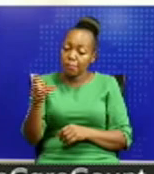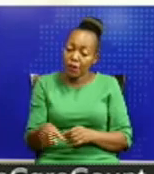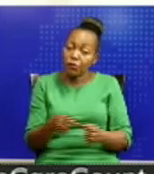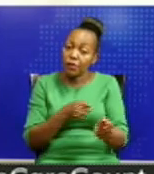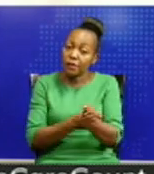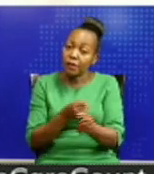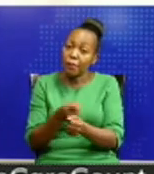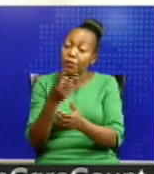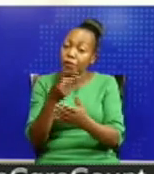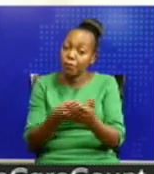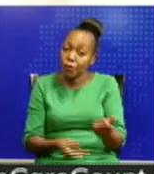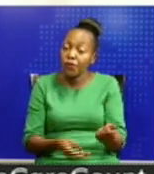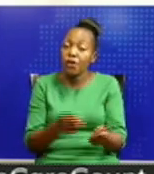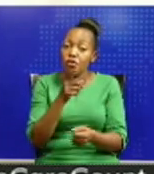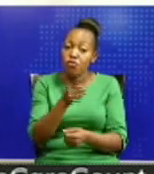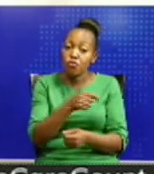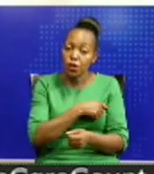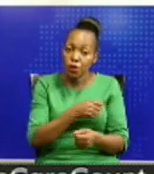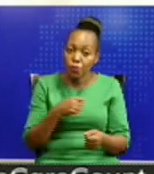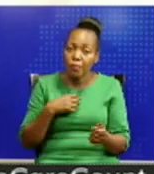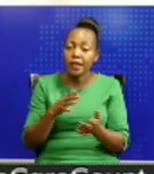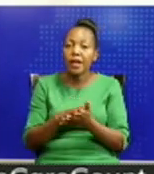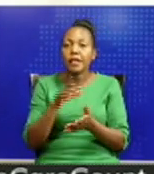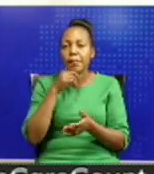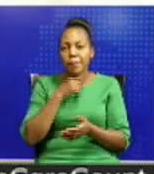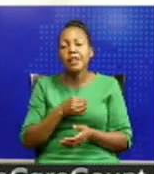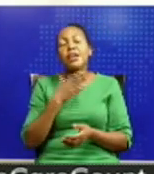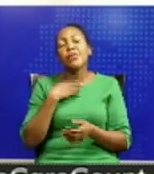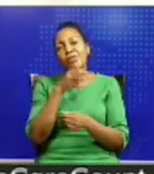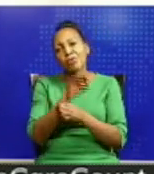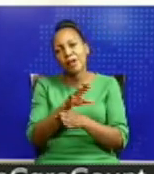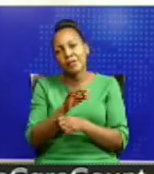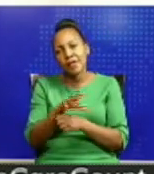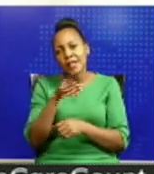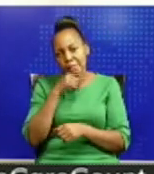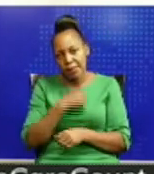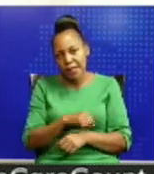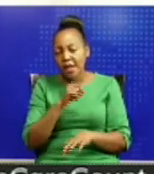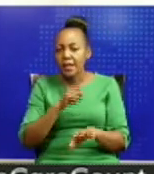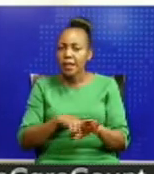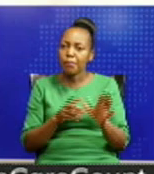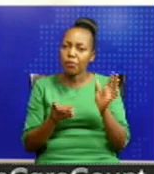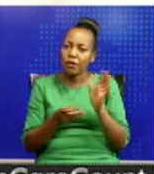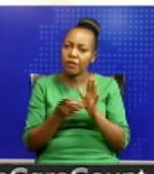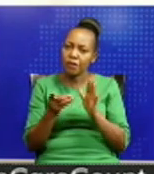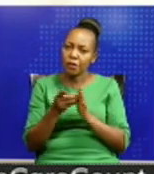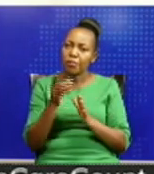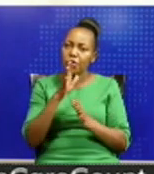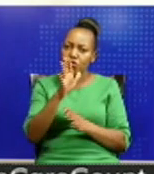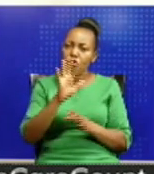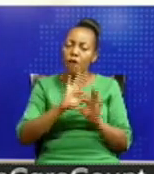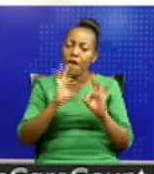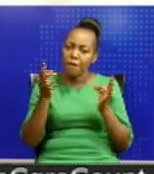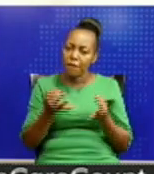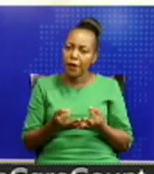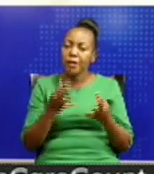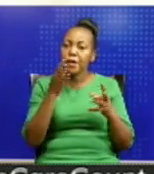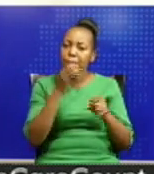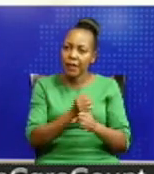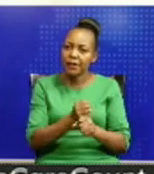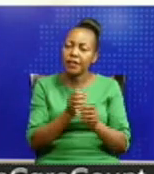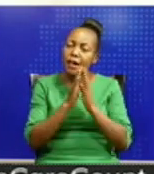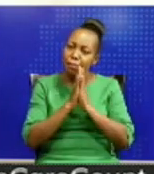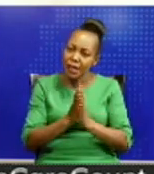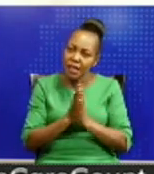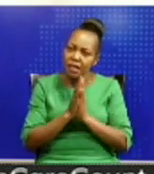of you. I'm one of those, and I want to urge the fellow men that when you are coming up with your budget,